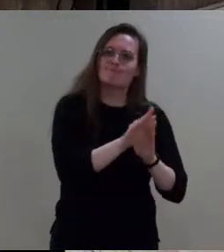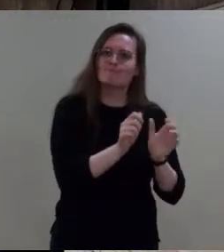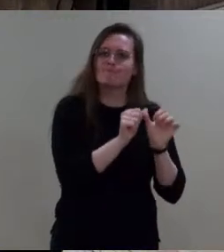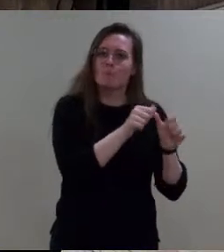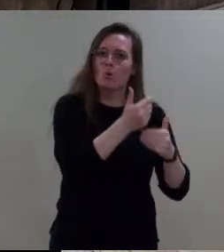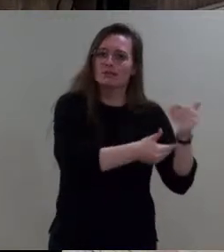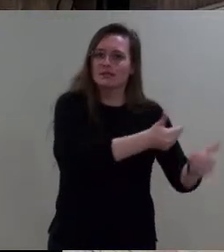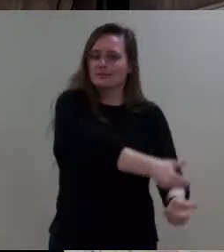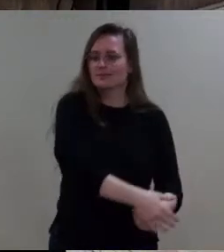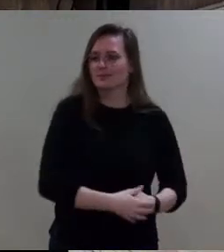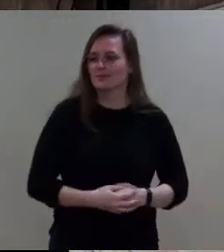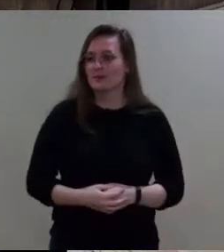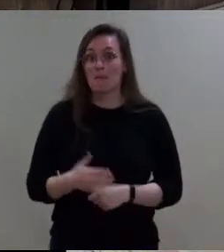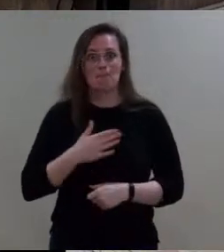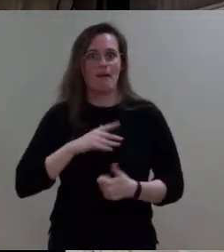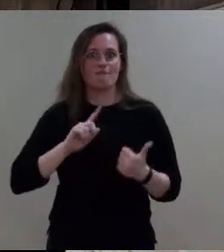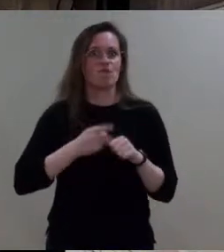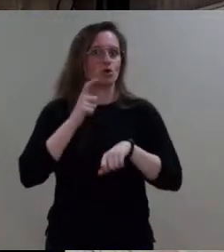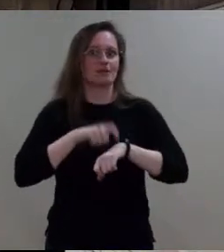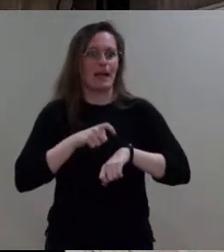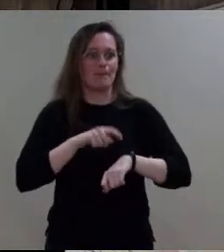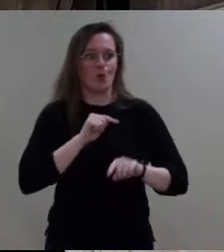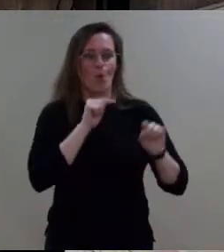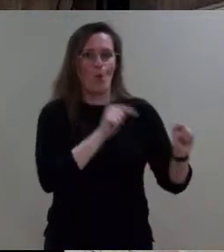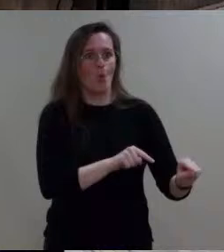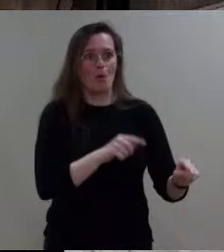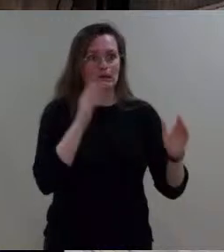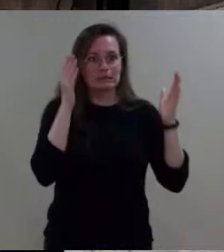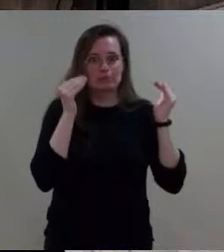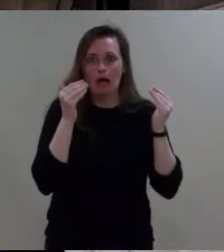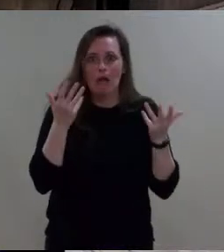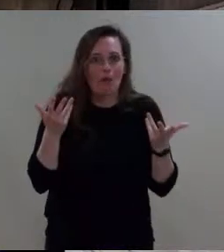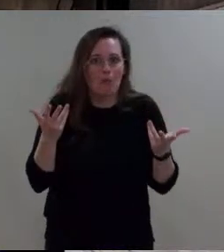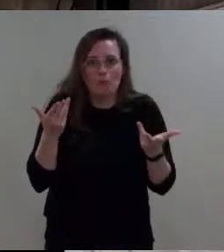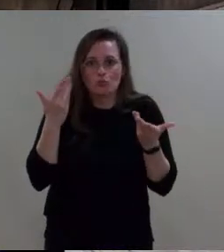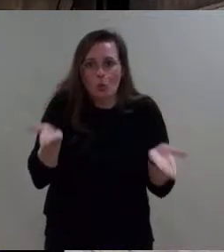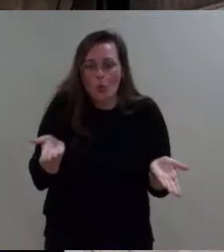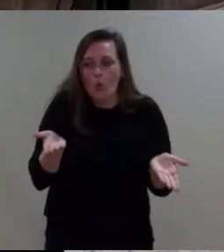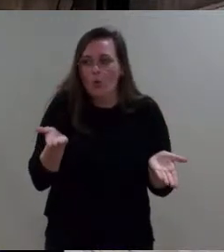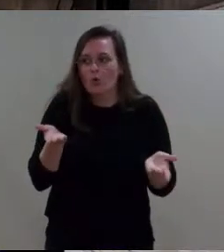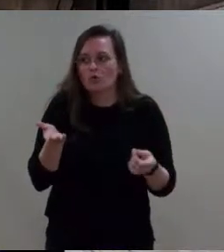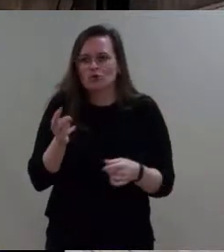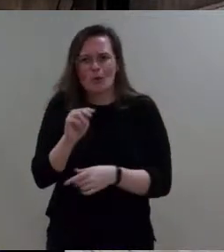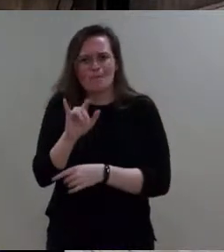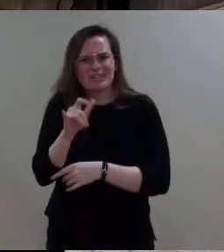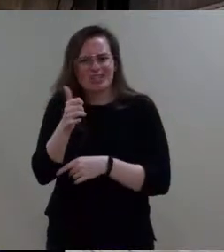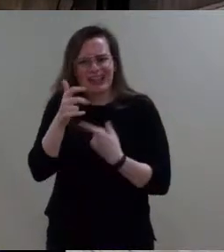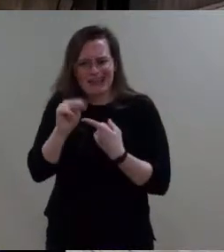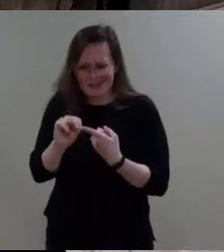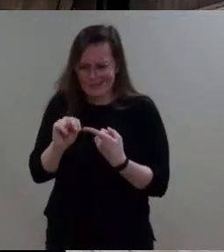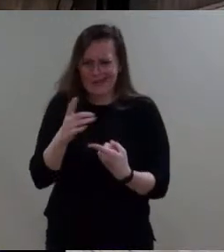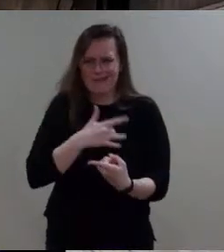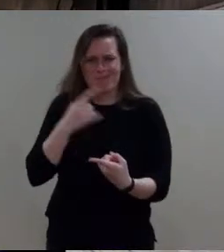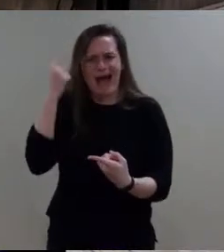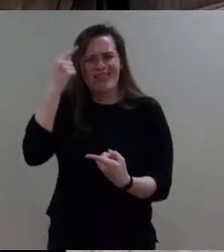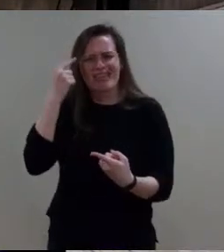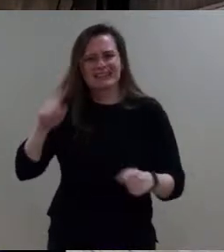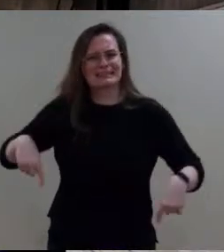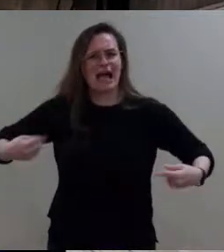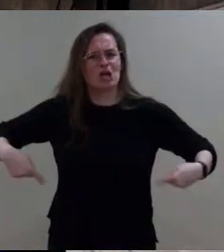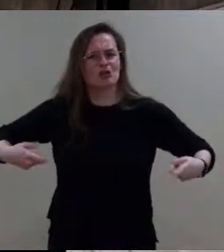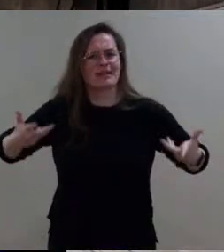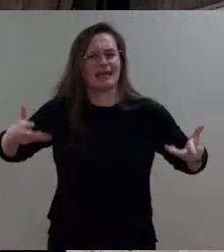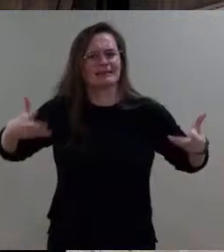time ever. I didn't know what to expect when I arrived there. Most times when you hear the word Michelin, you think tires. That's what you think